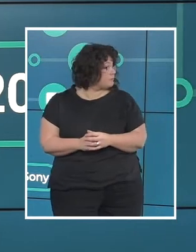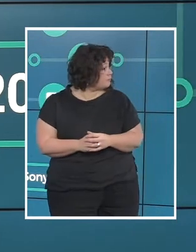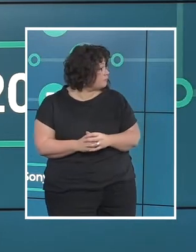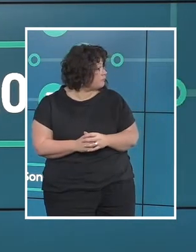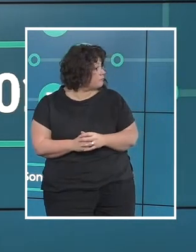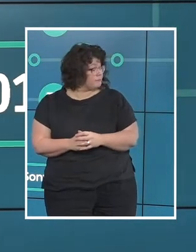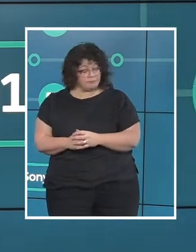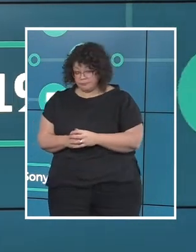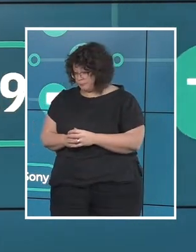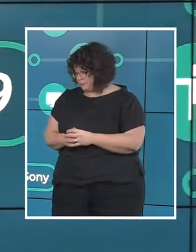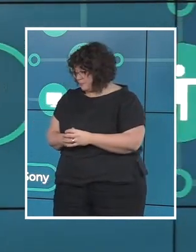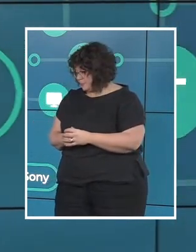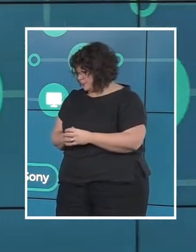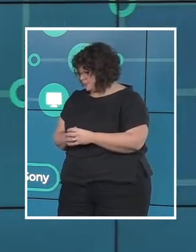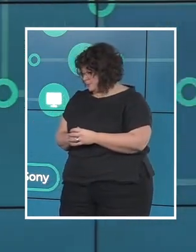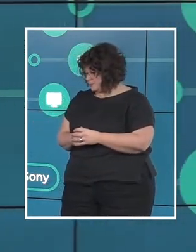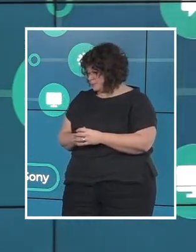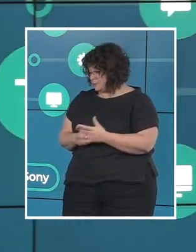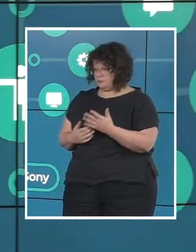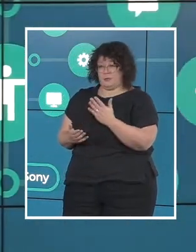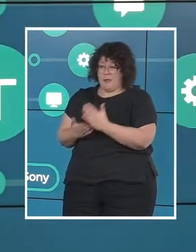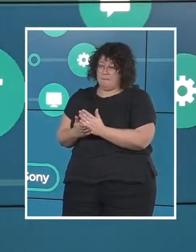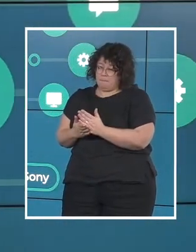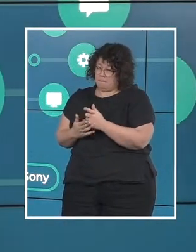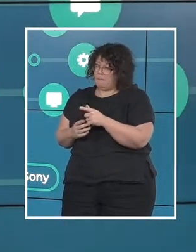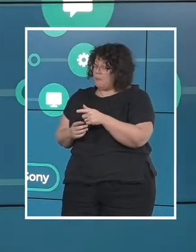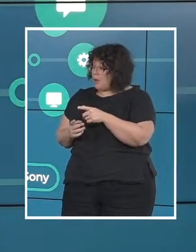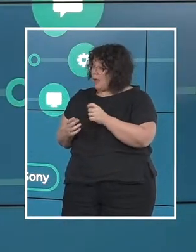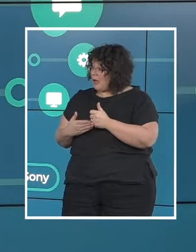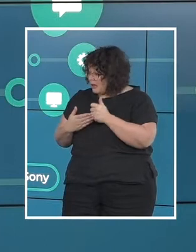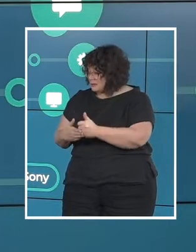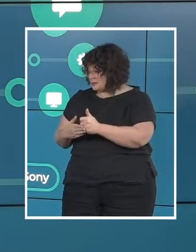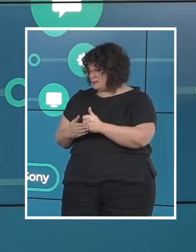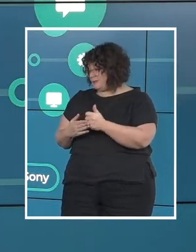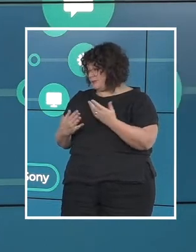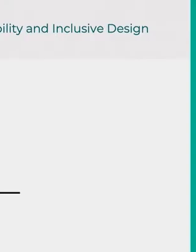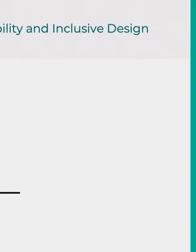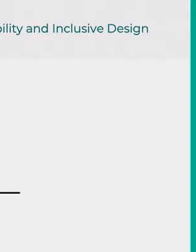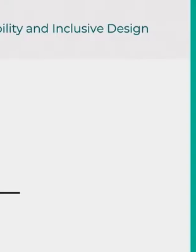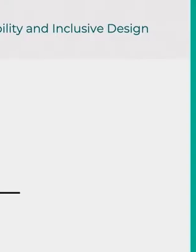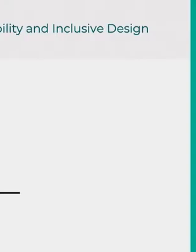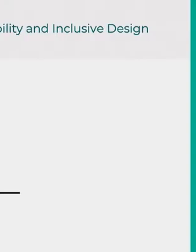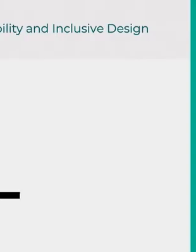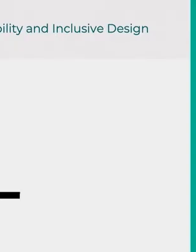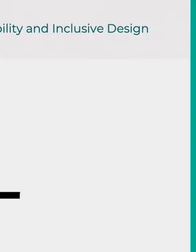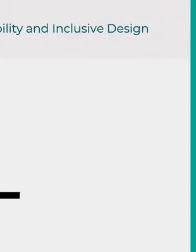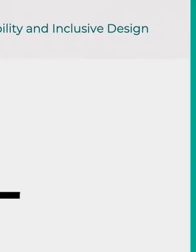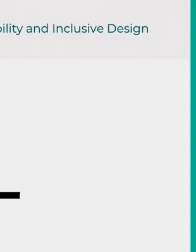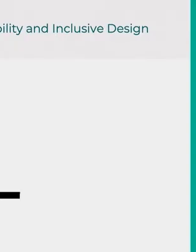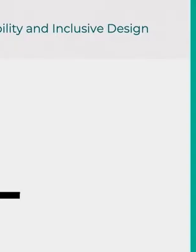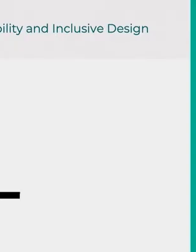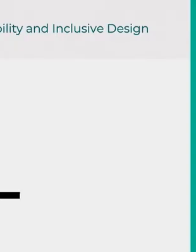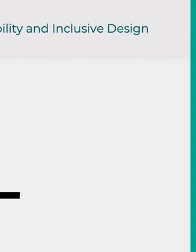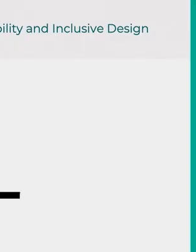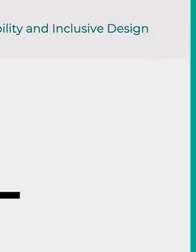We also like to remind you that when you think about disability, you may jump to the more permanent visible condition, but there's